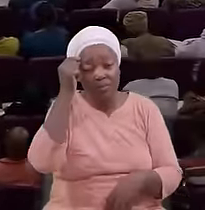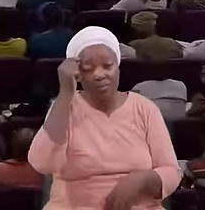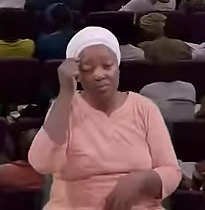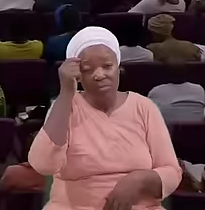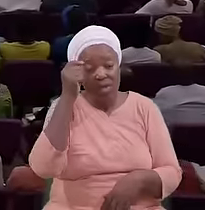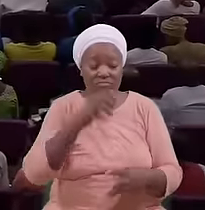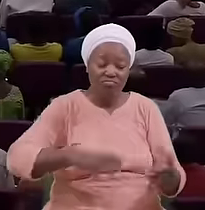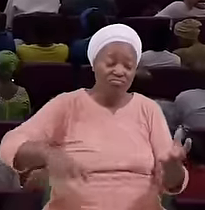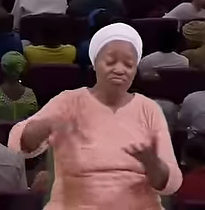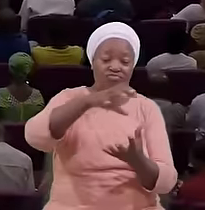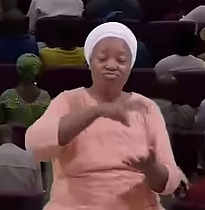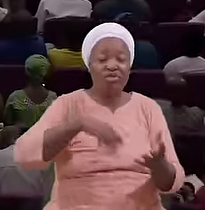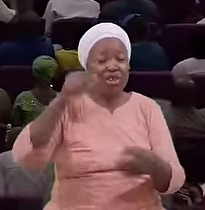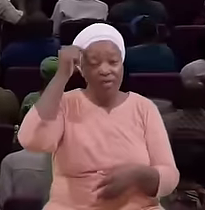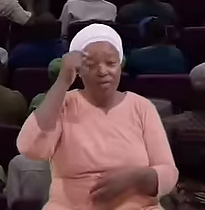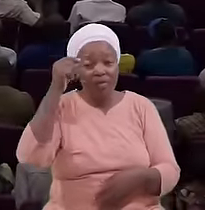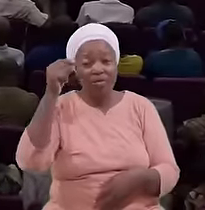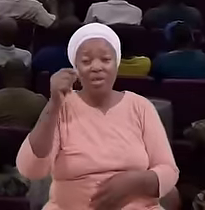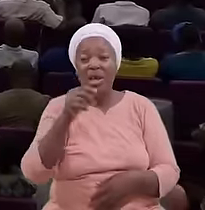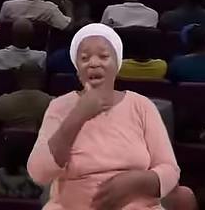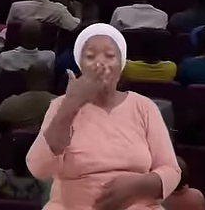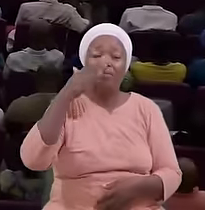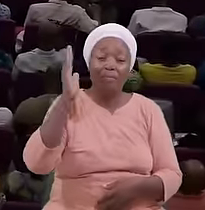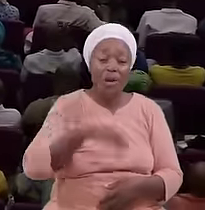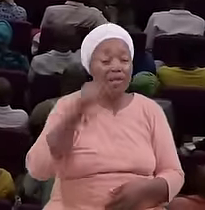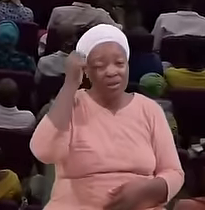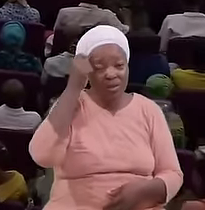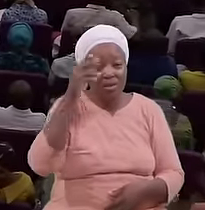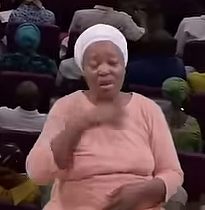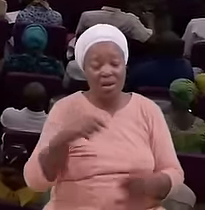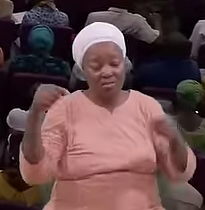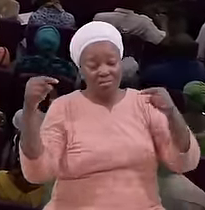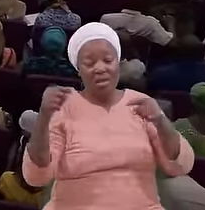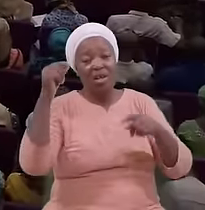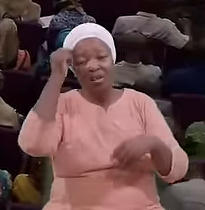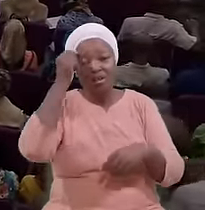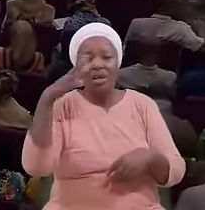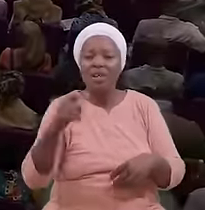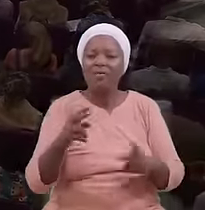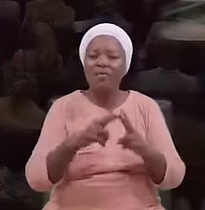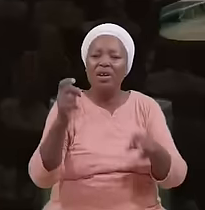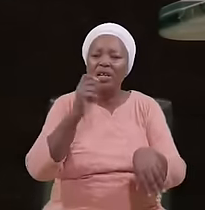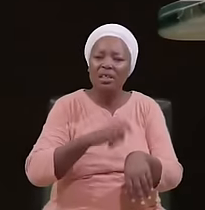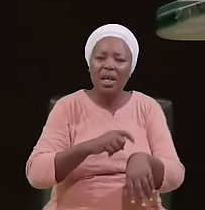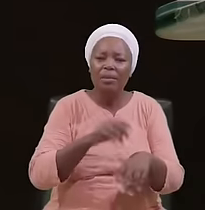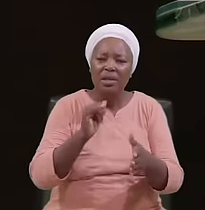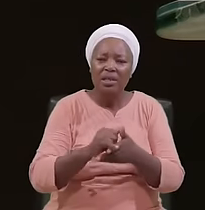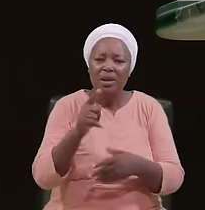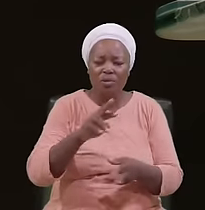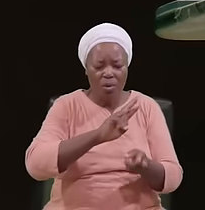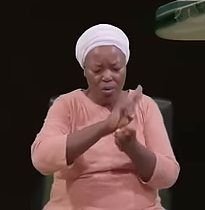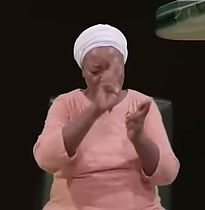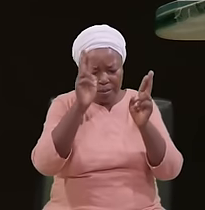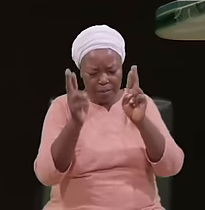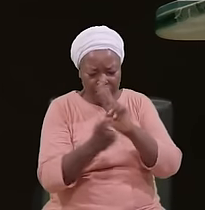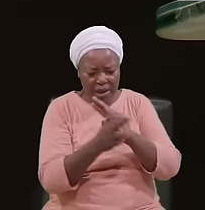destabilizing thoughts, unfavorable thoughts, contradictory thoughts, the moment you repent and